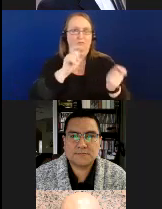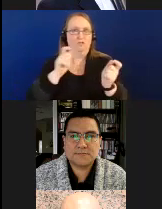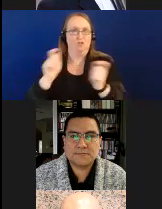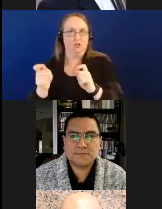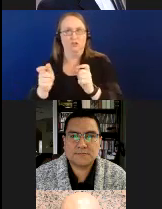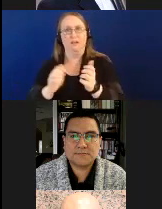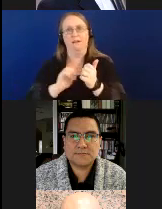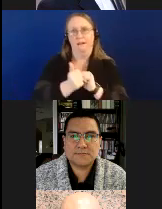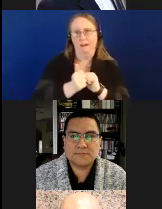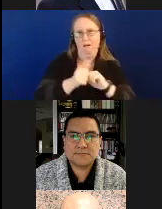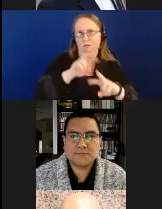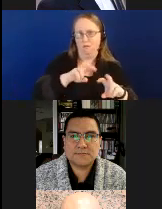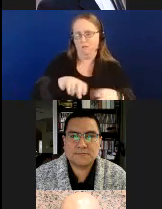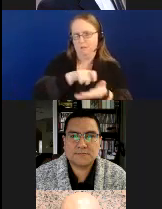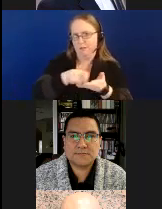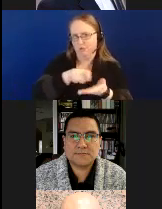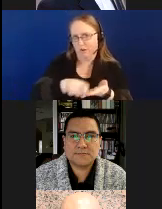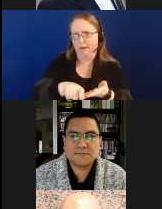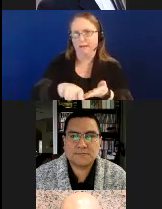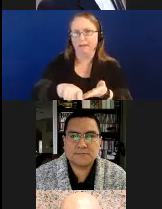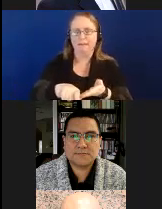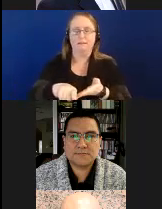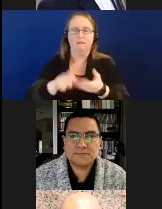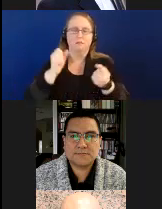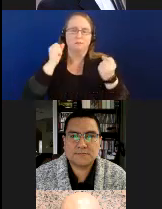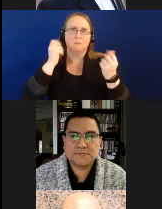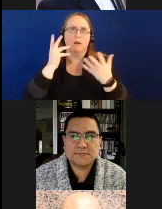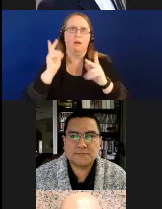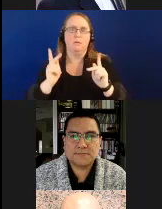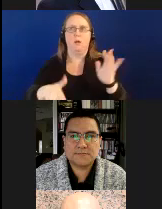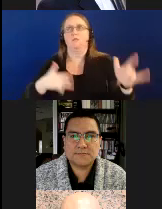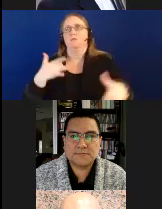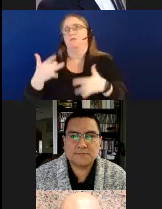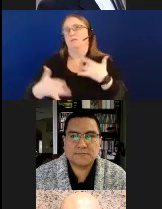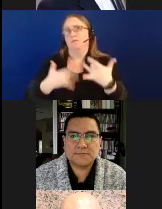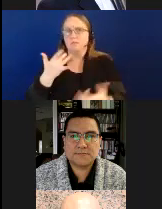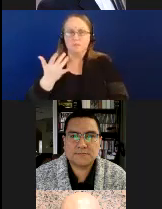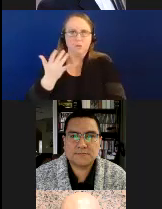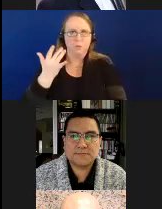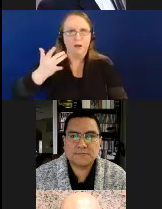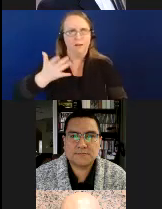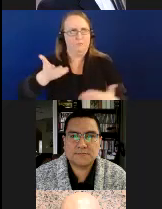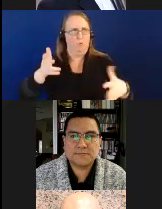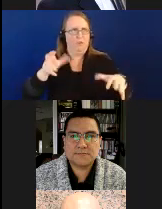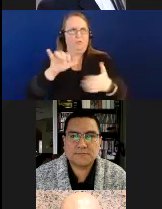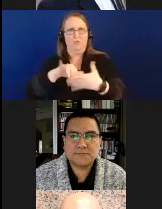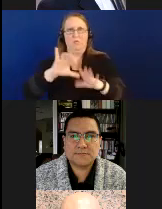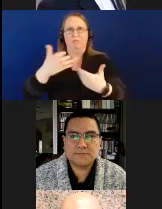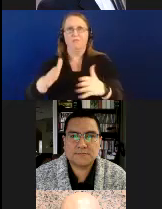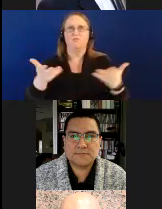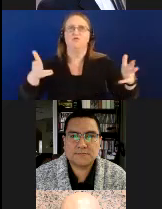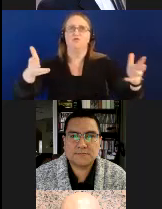that we're assessing writing is something that I think a lot of folks are excited about because it is something that they are doing already in the classroom and so